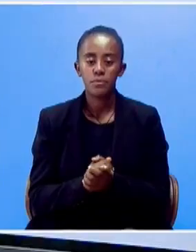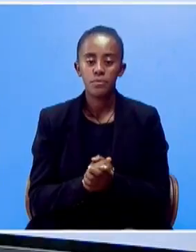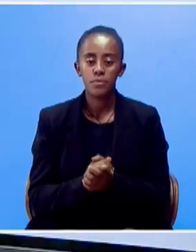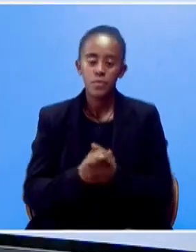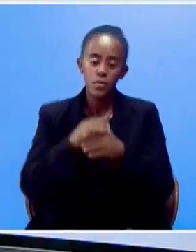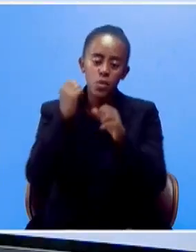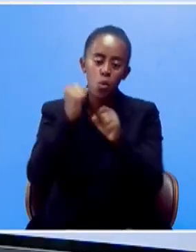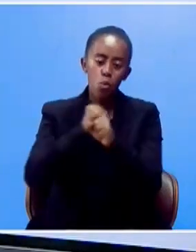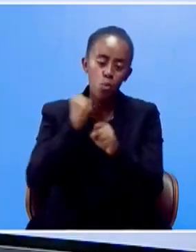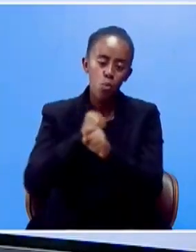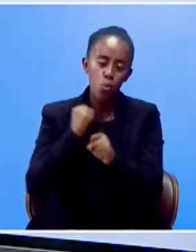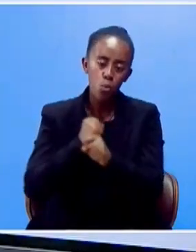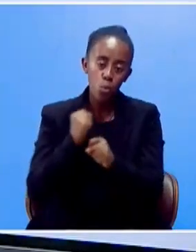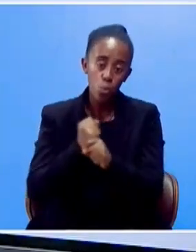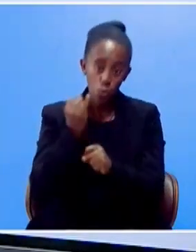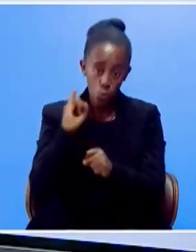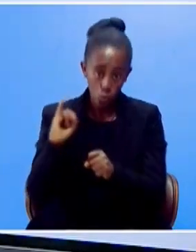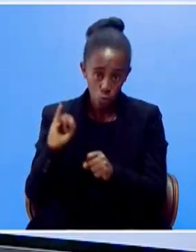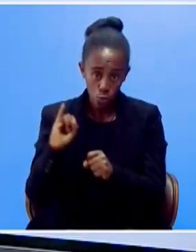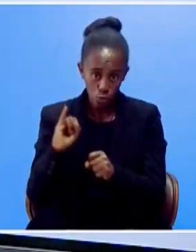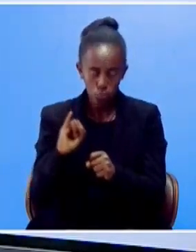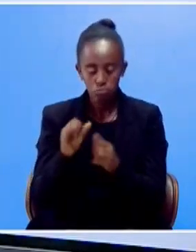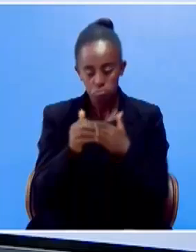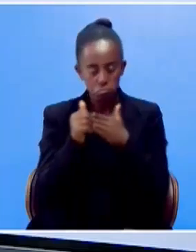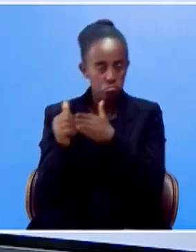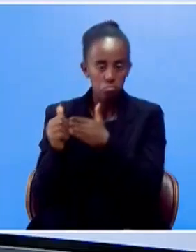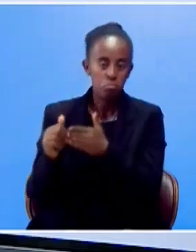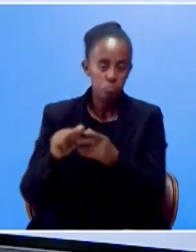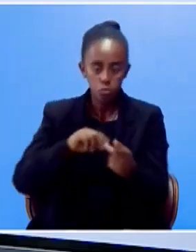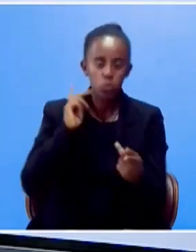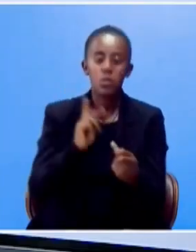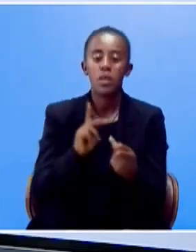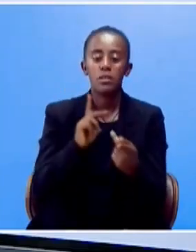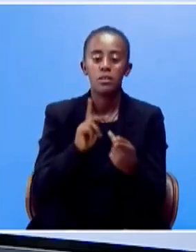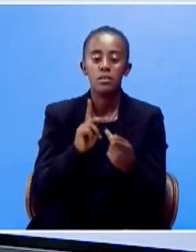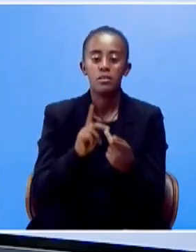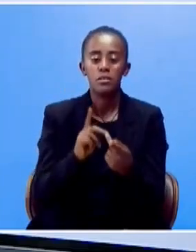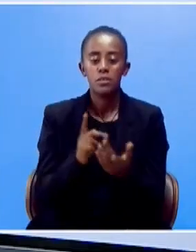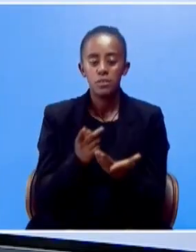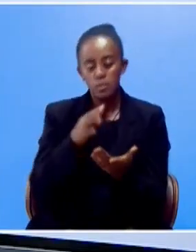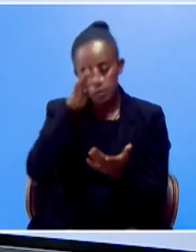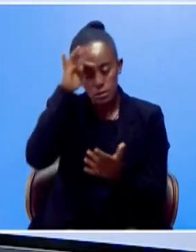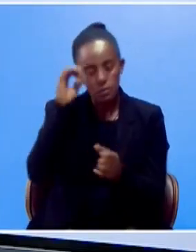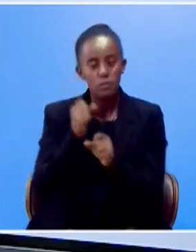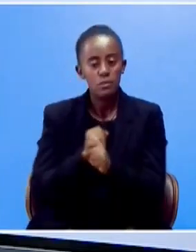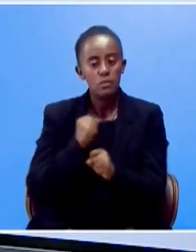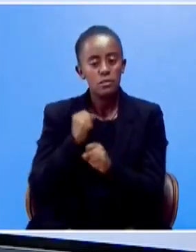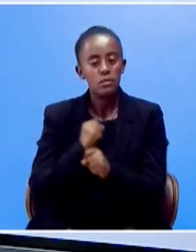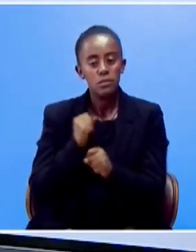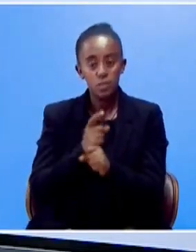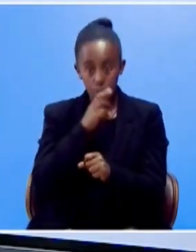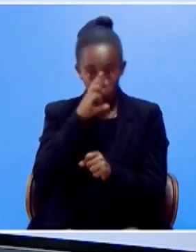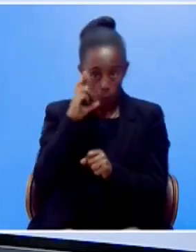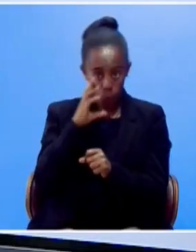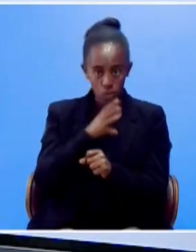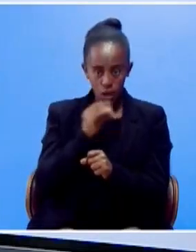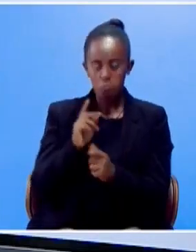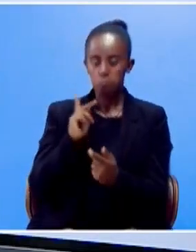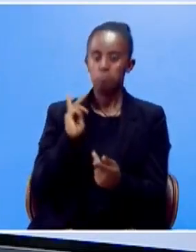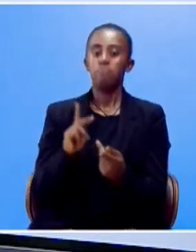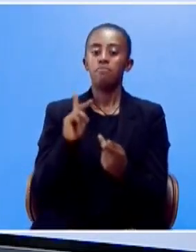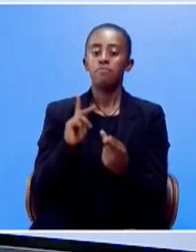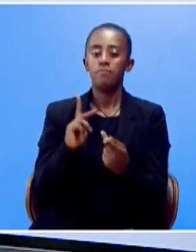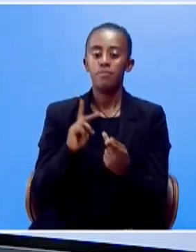Working hard leads to success. Now, this time, working hard is the cause and success is